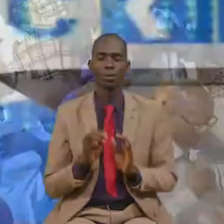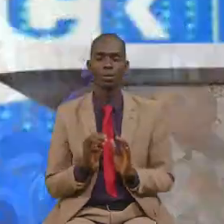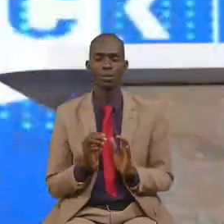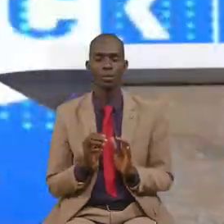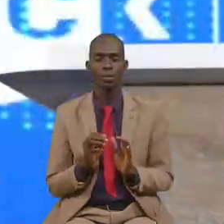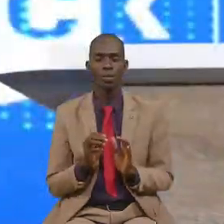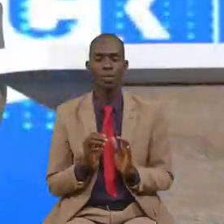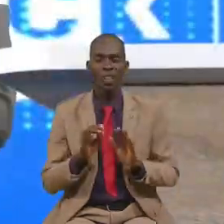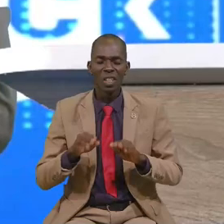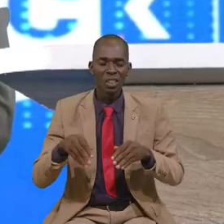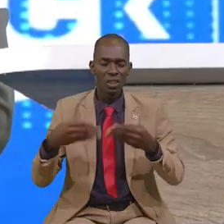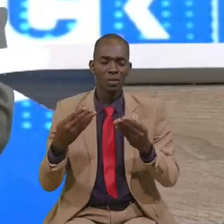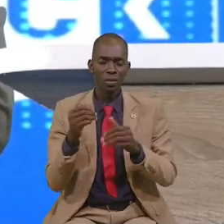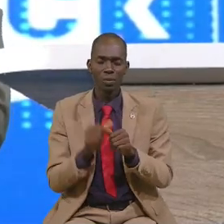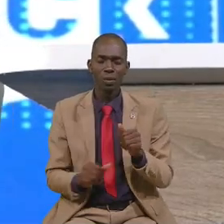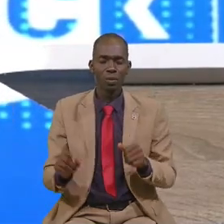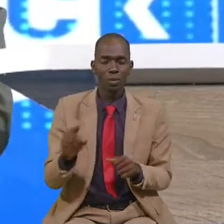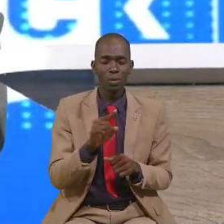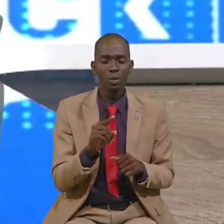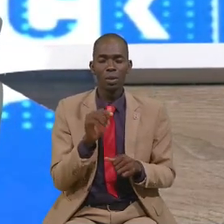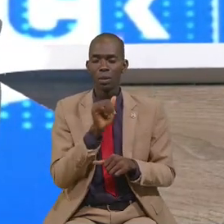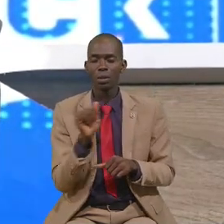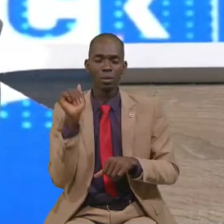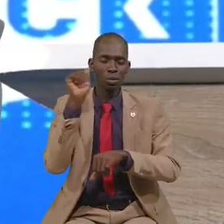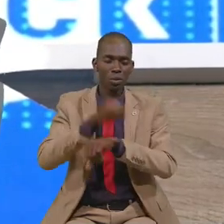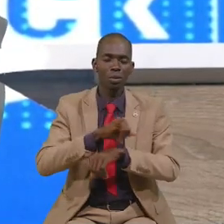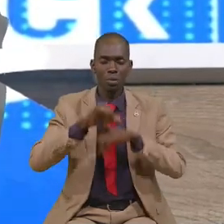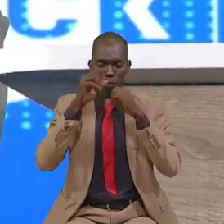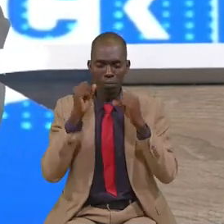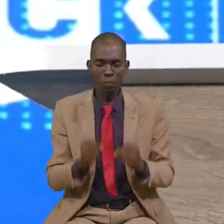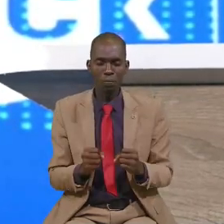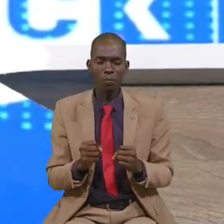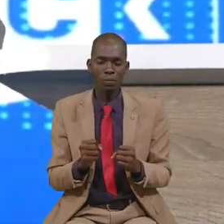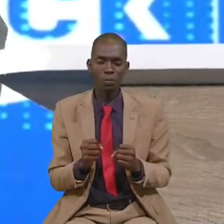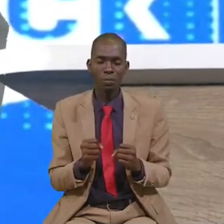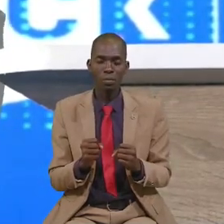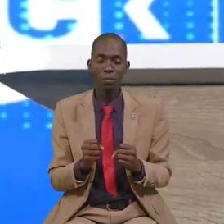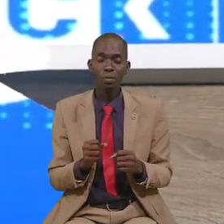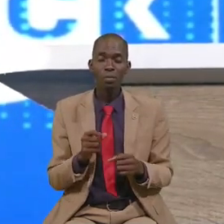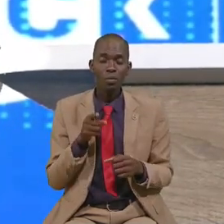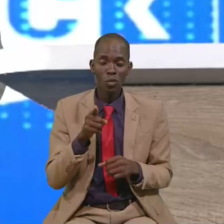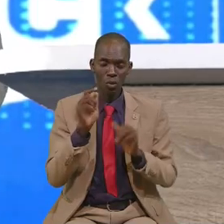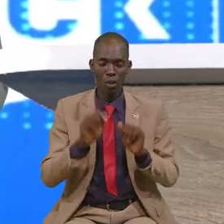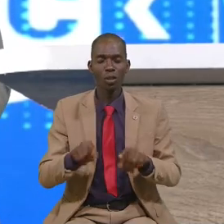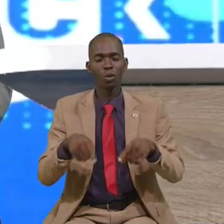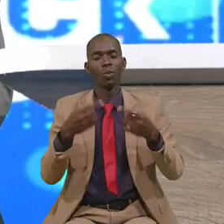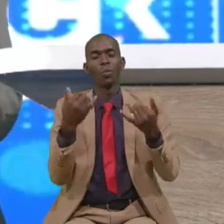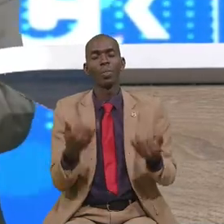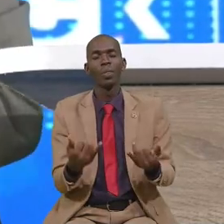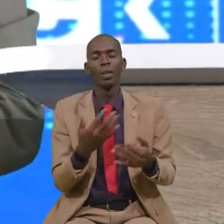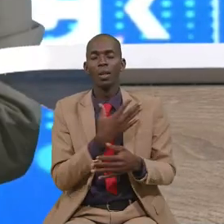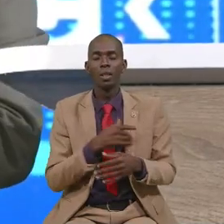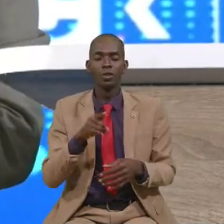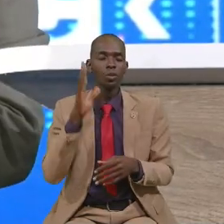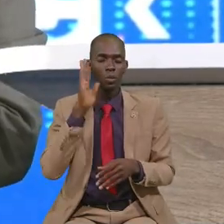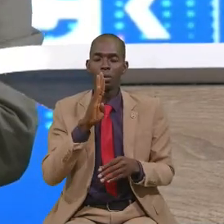Give everyone the conquering power. You can go now and you'll be more